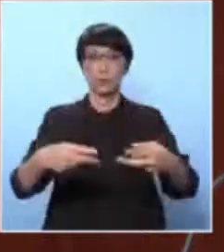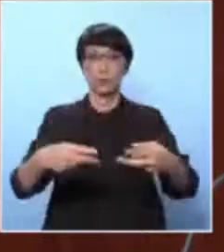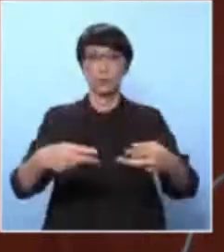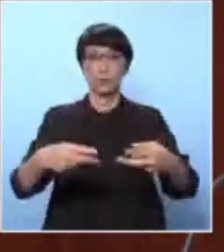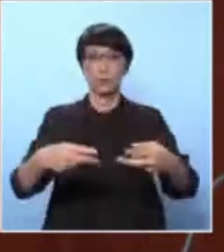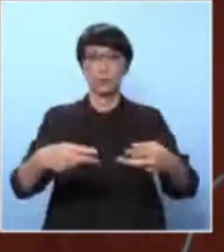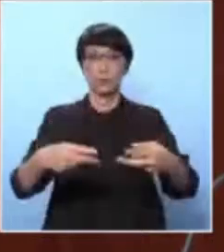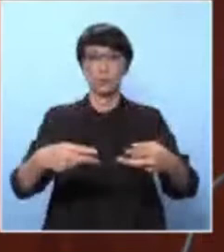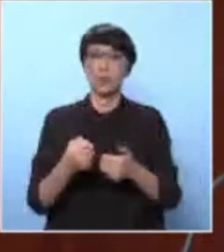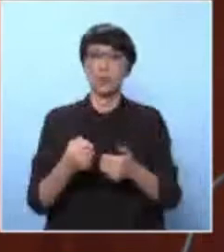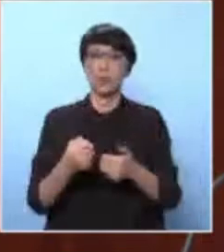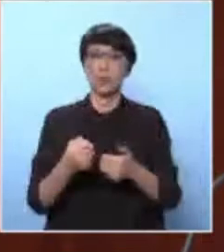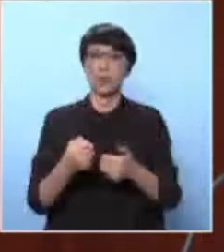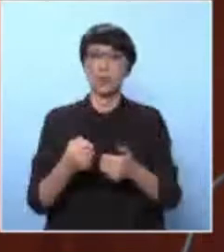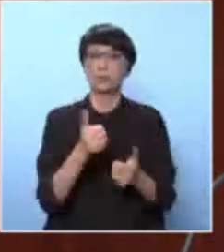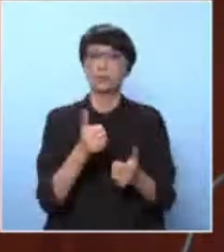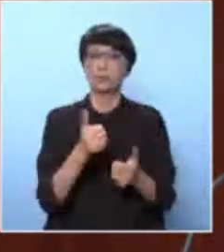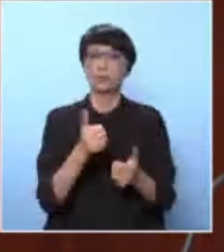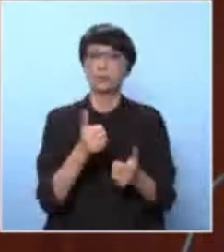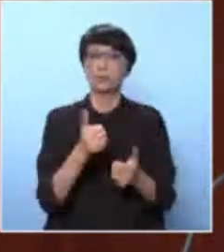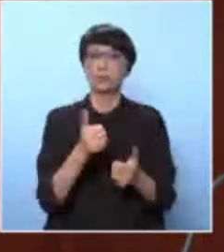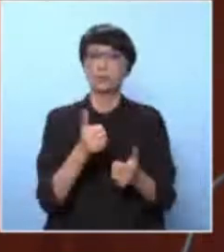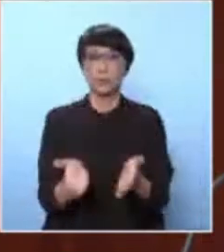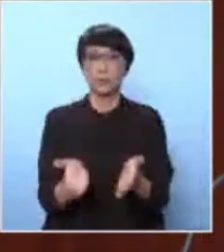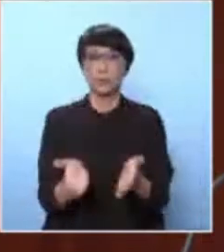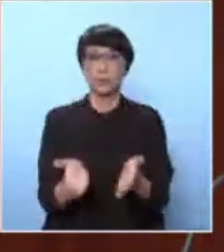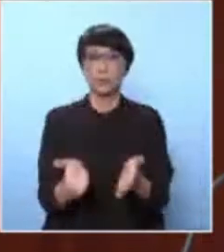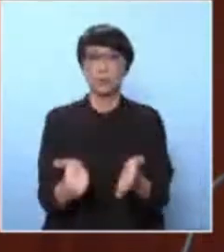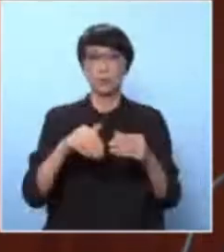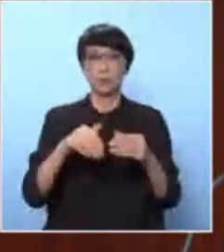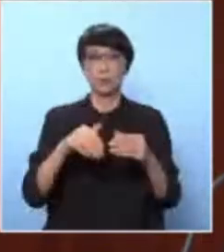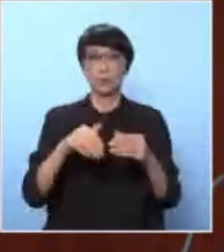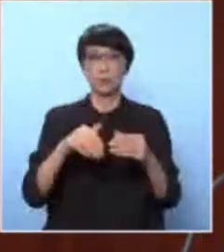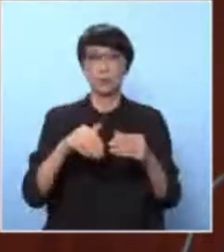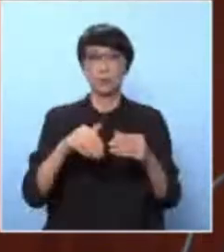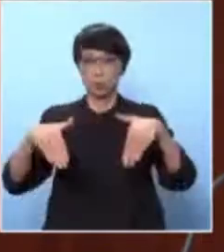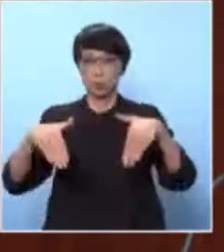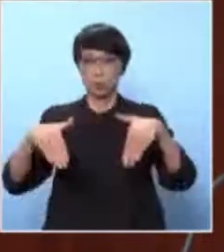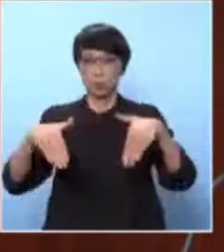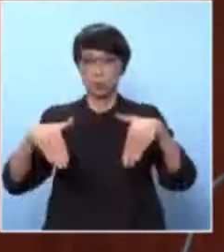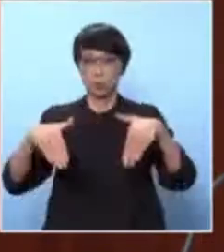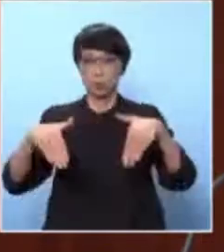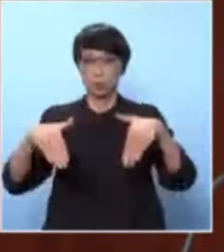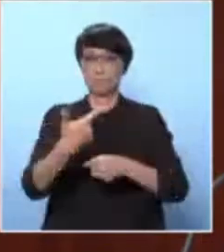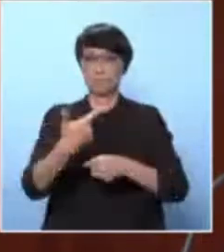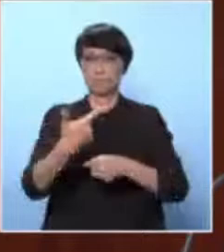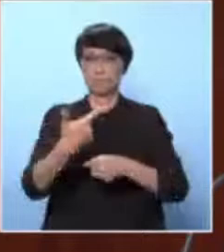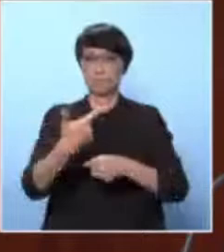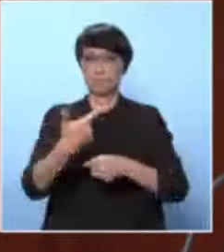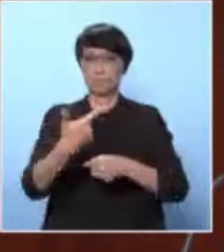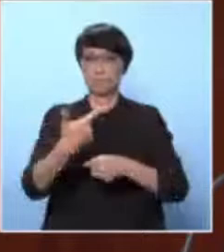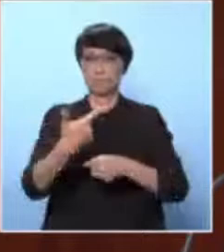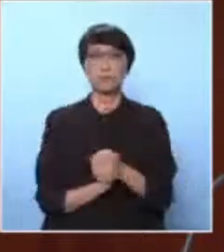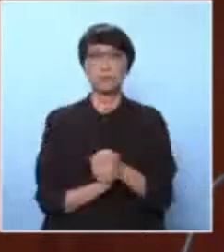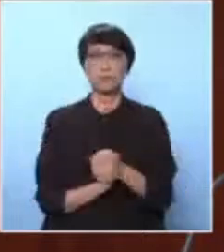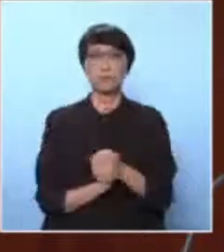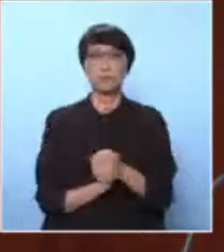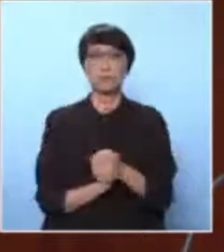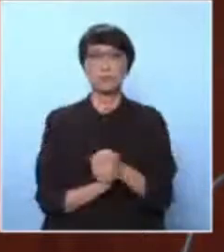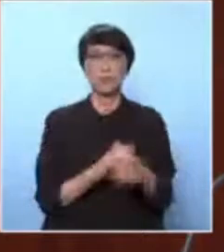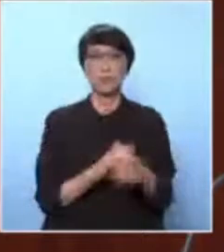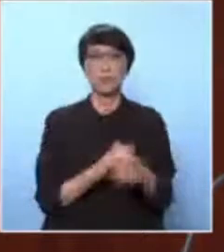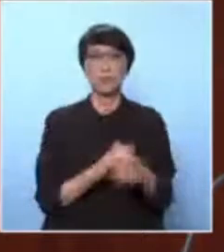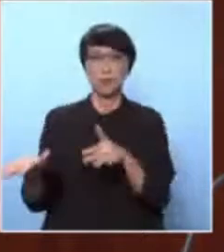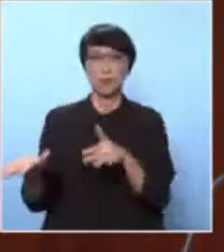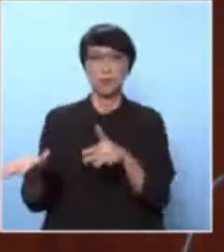Invest Hong Kong will step up its recruitment efforts. 4. Capitalize on Hong Kong's international position